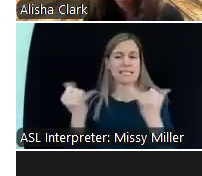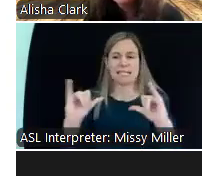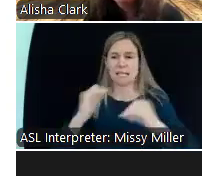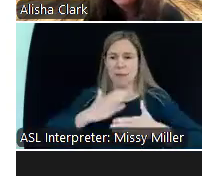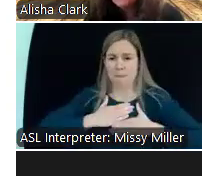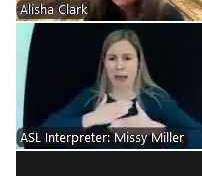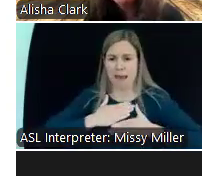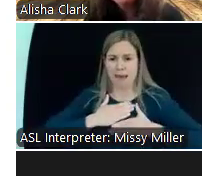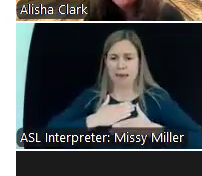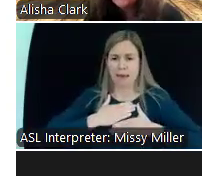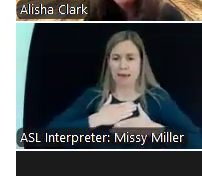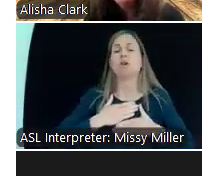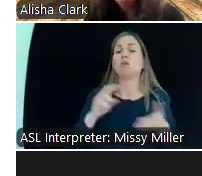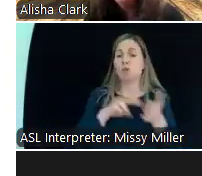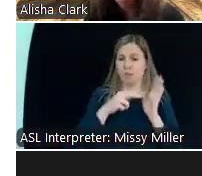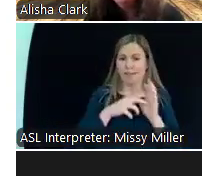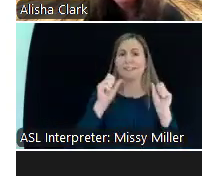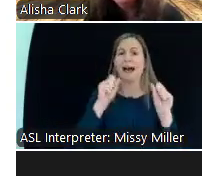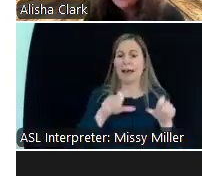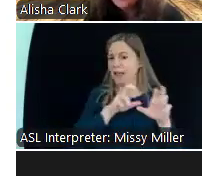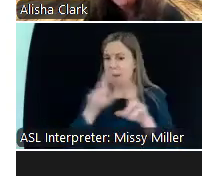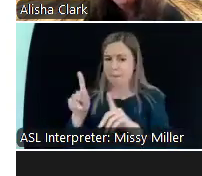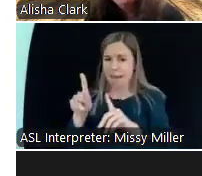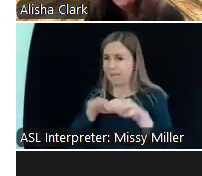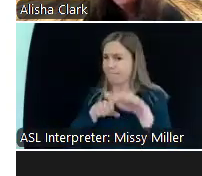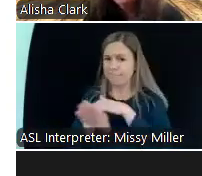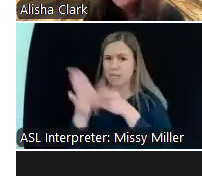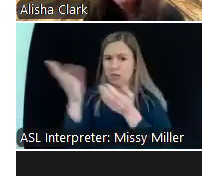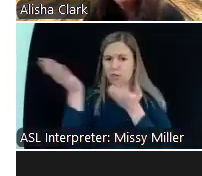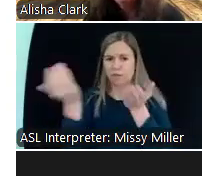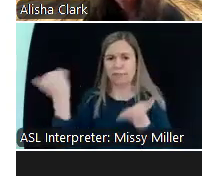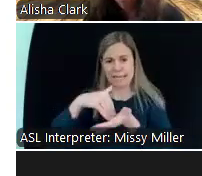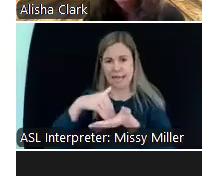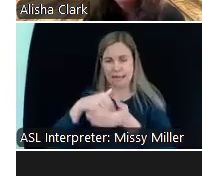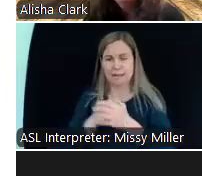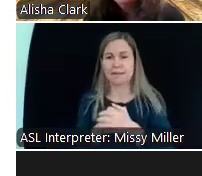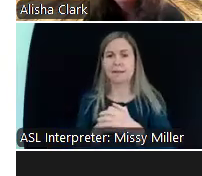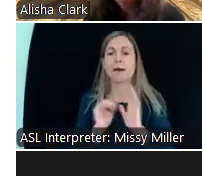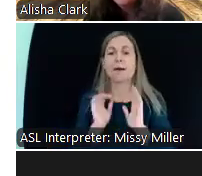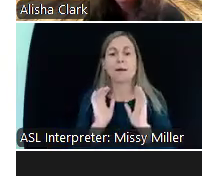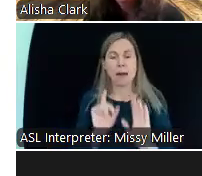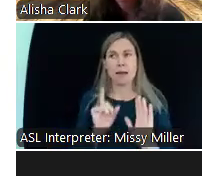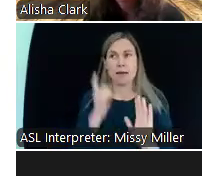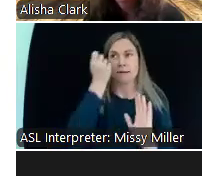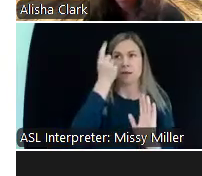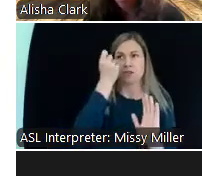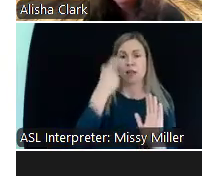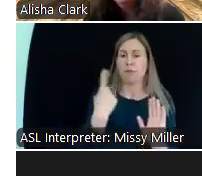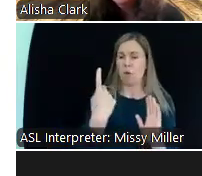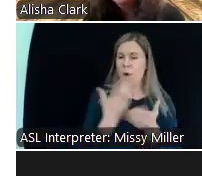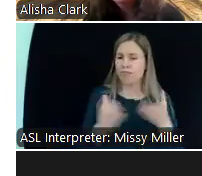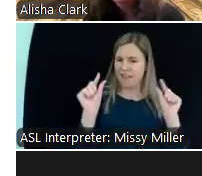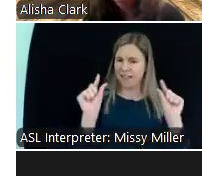option to come back out and get that slot back. Now, the one thing that is a little bit